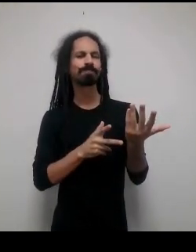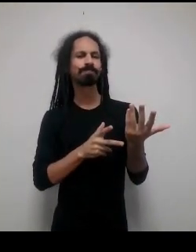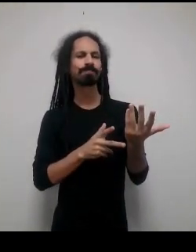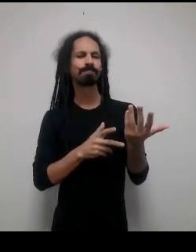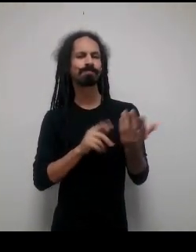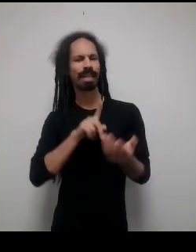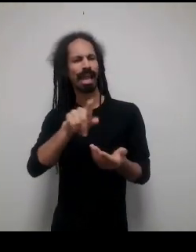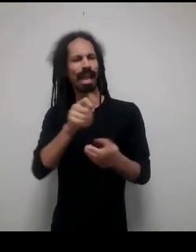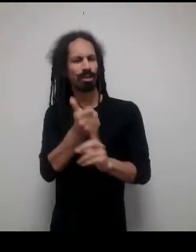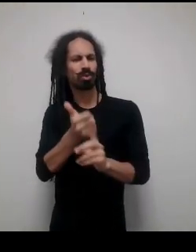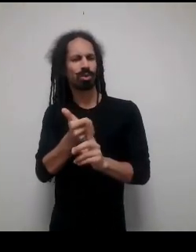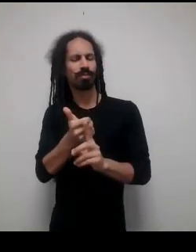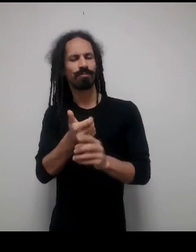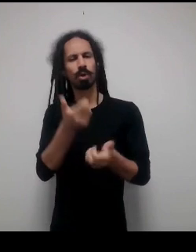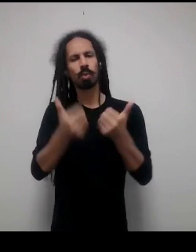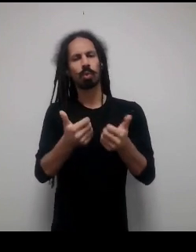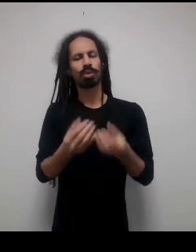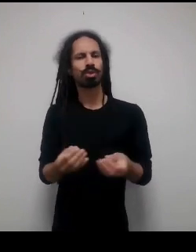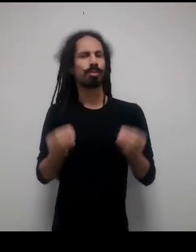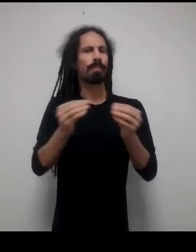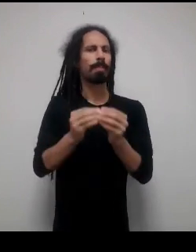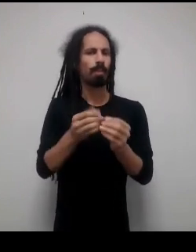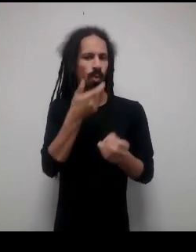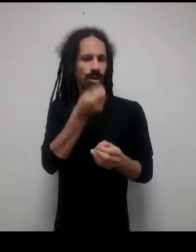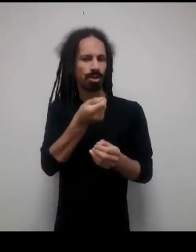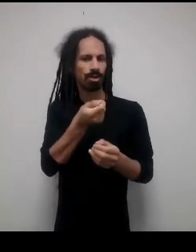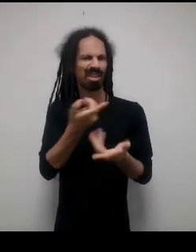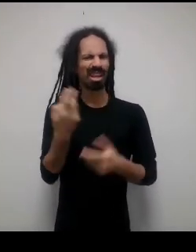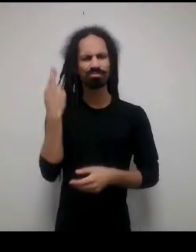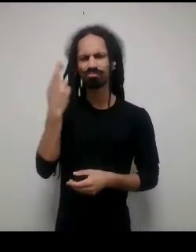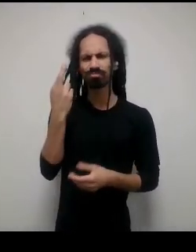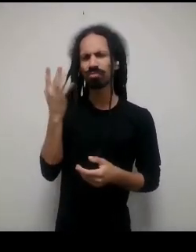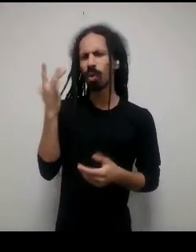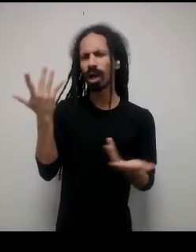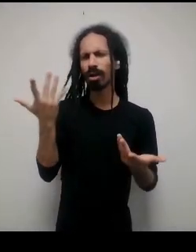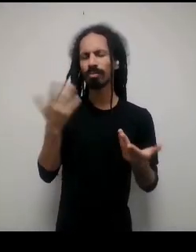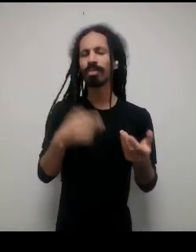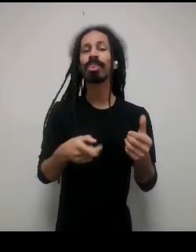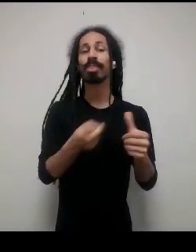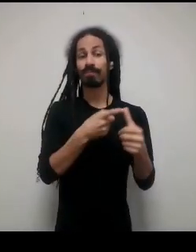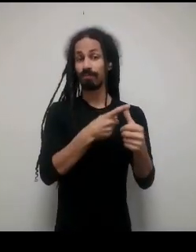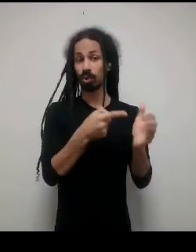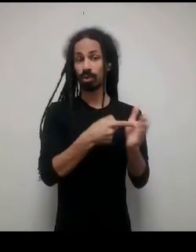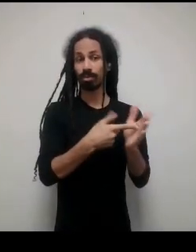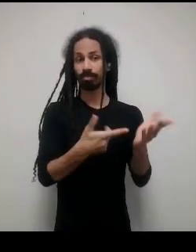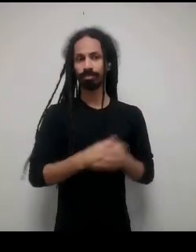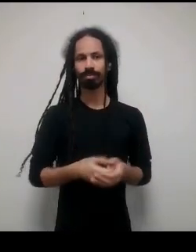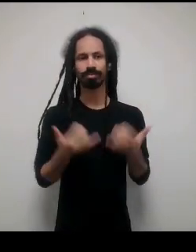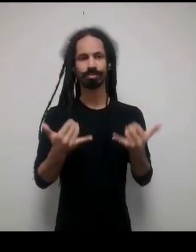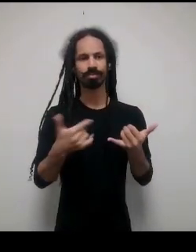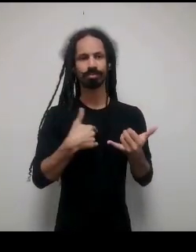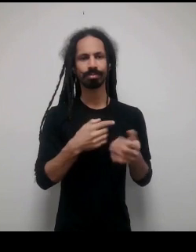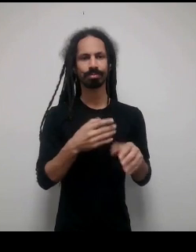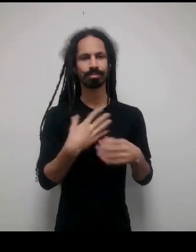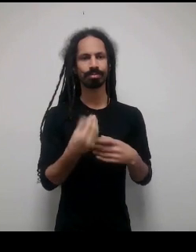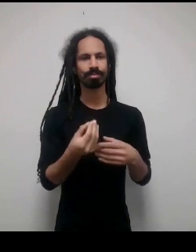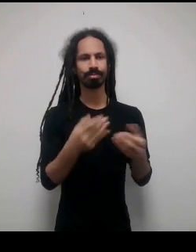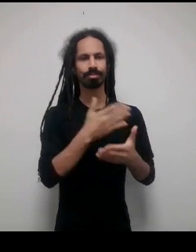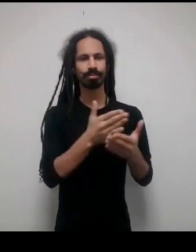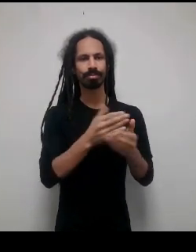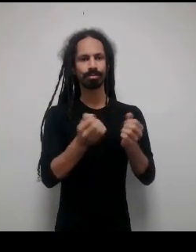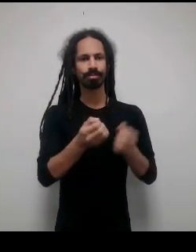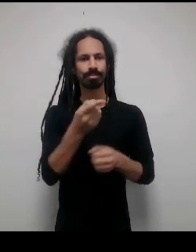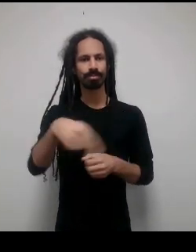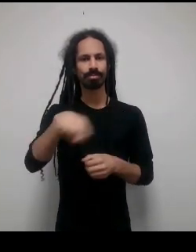more interesting and why. So the first example. Today, I'm going to share with you how to engage your audience